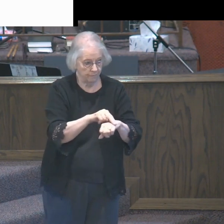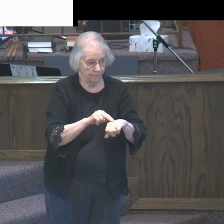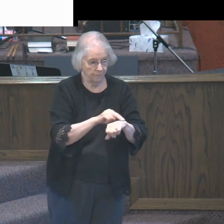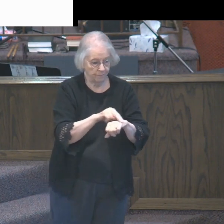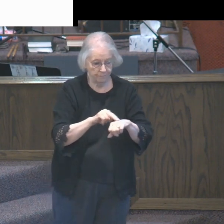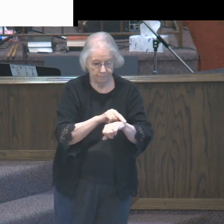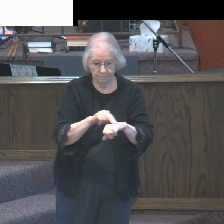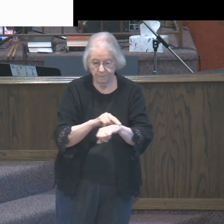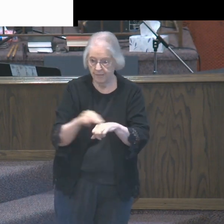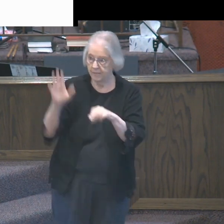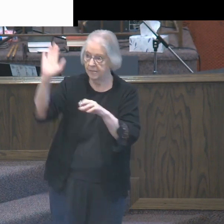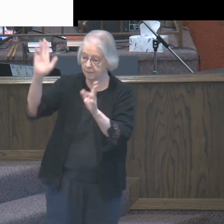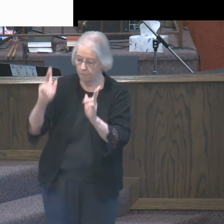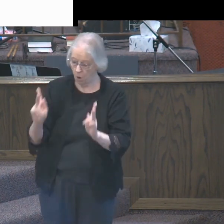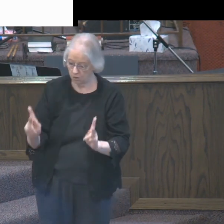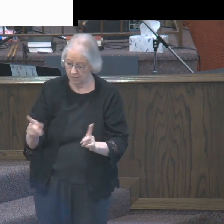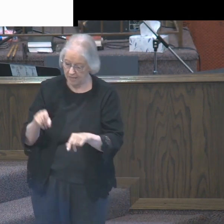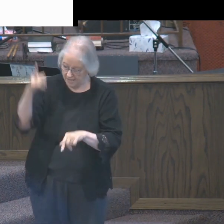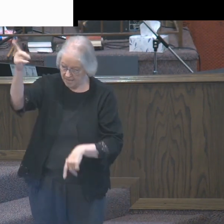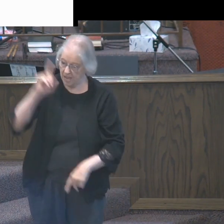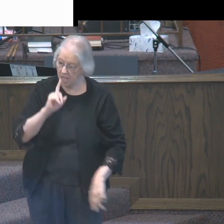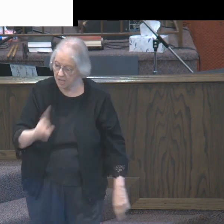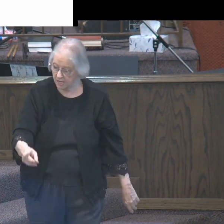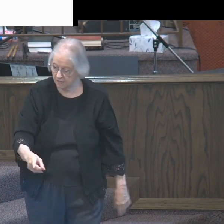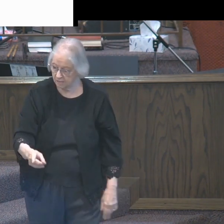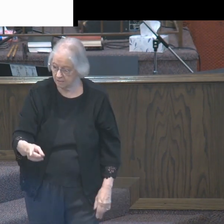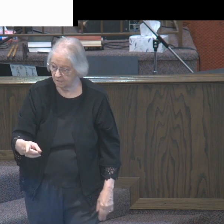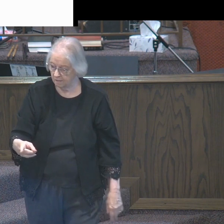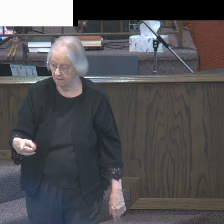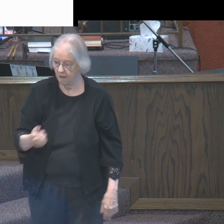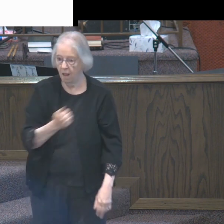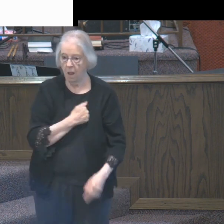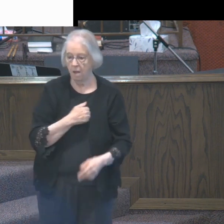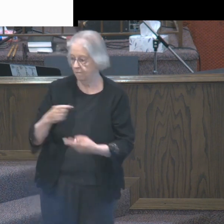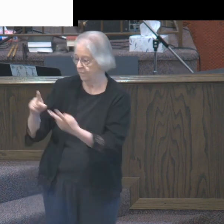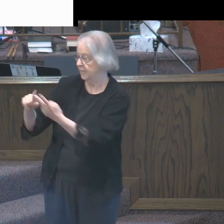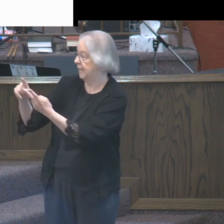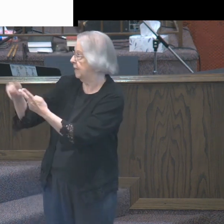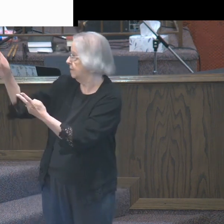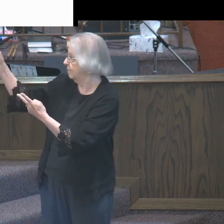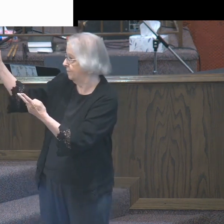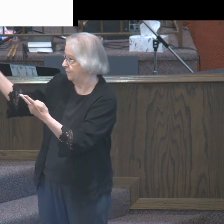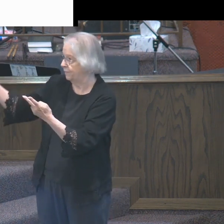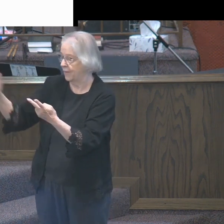I believe that God is forgiving.